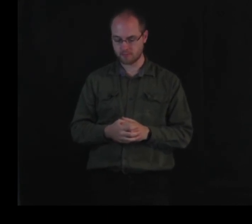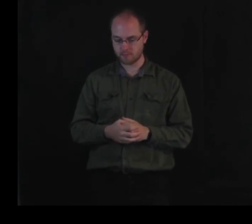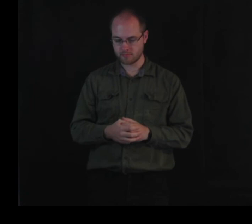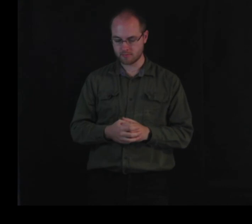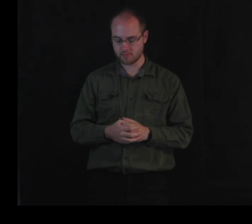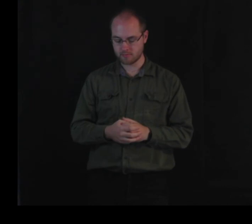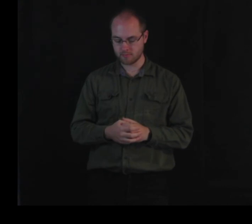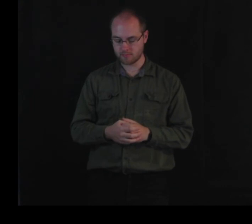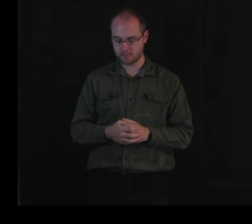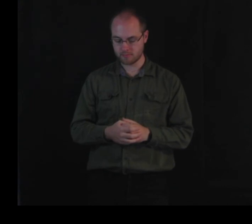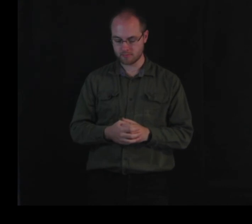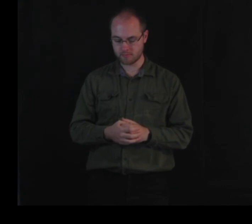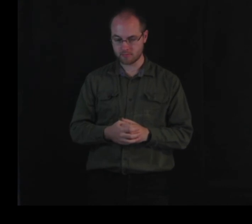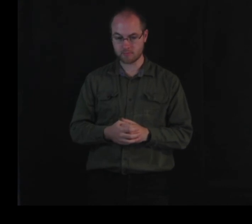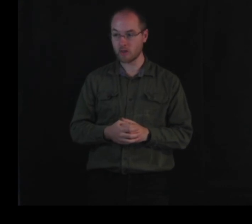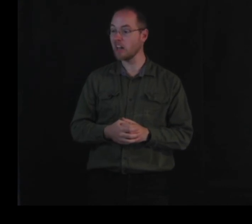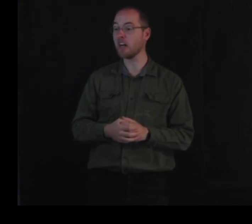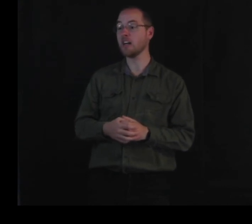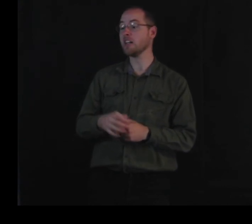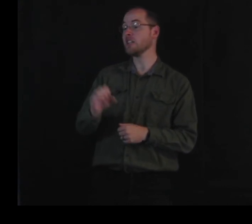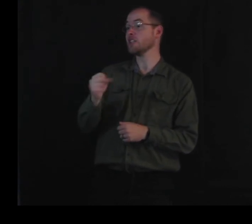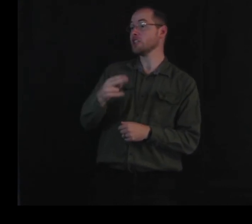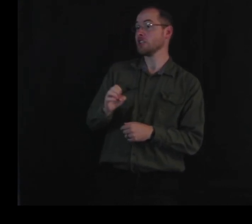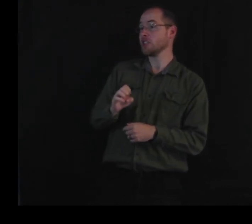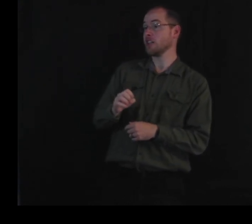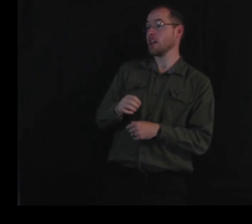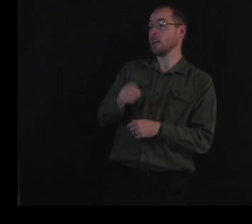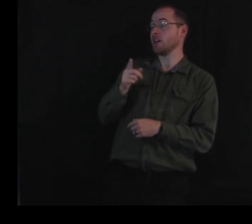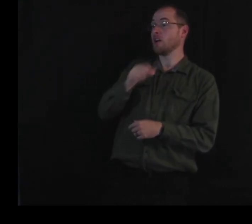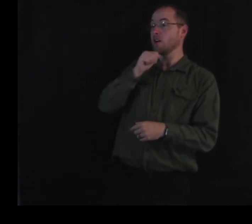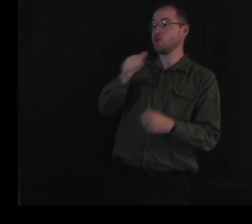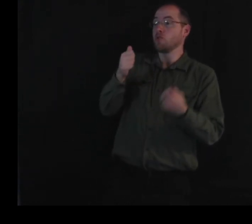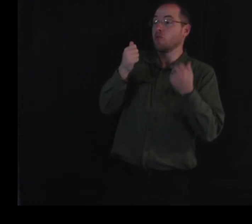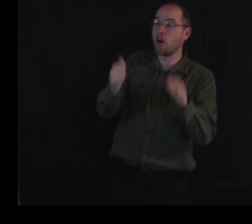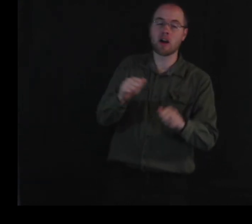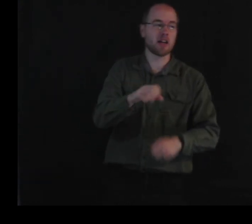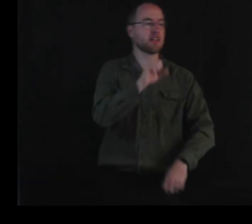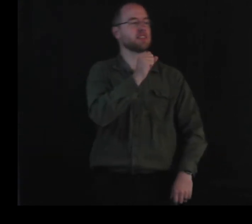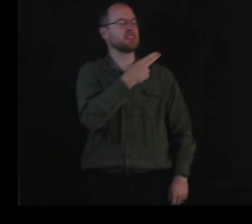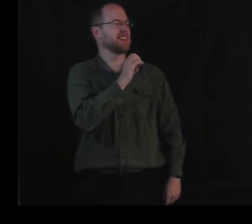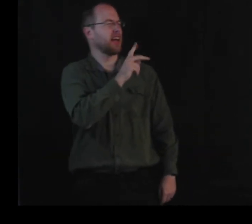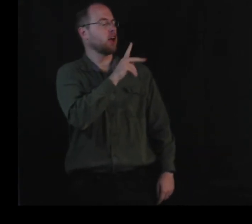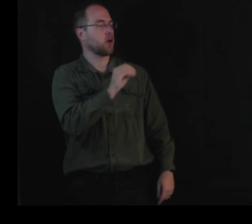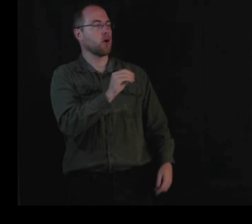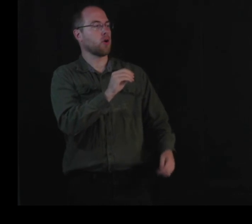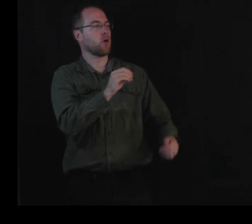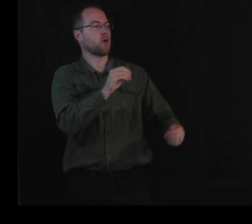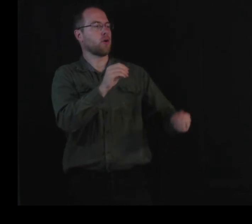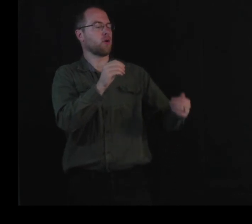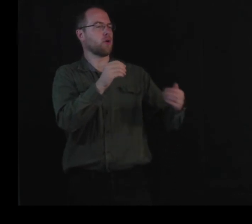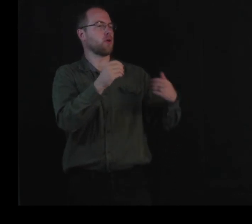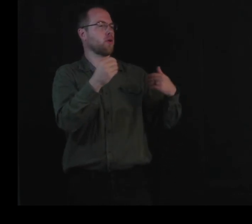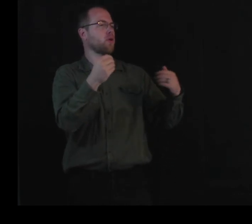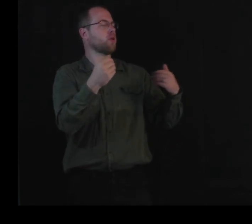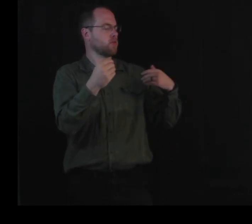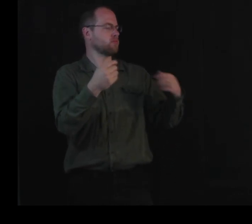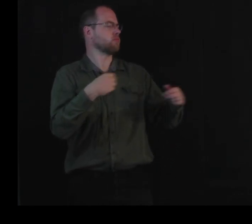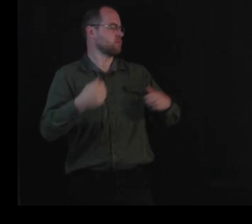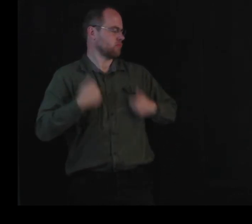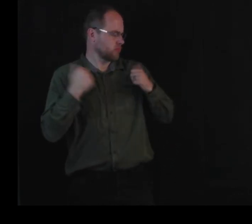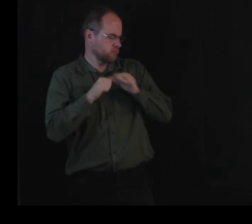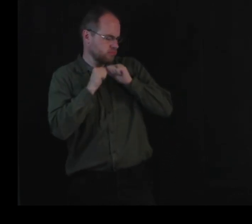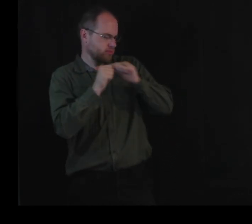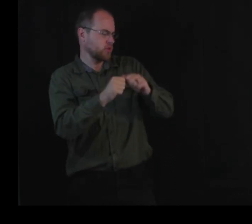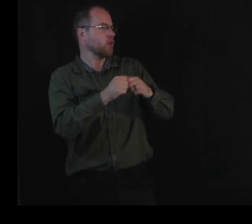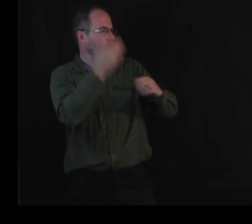She did not at least try. Yoshiko has maintained her position so long by knowing her limits. She